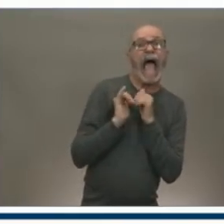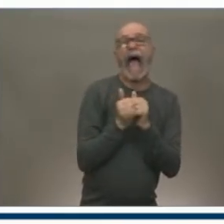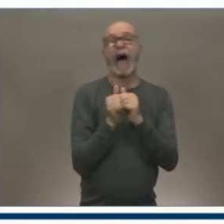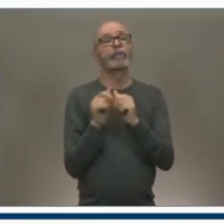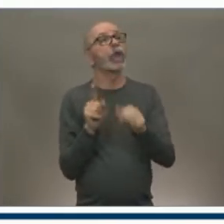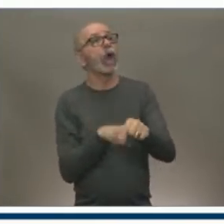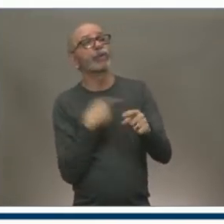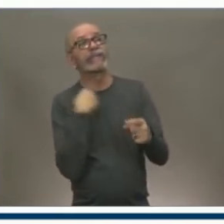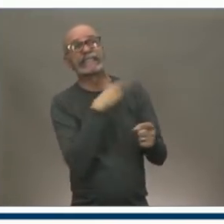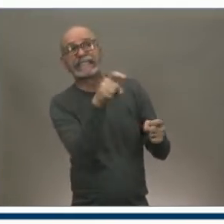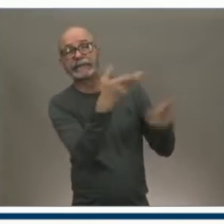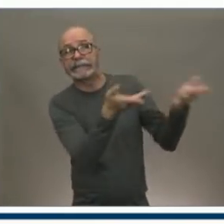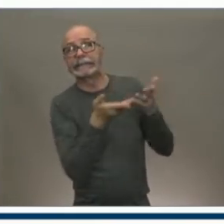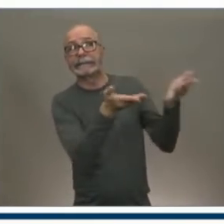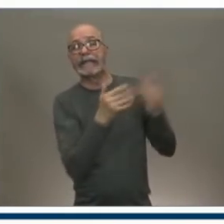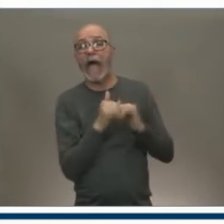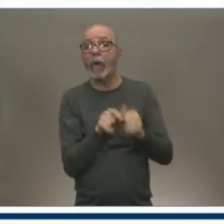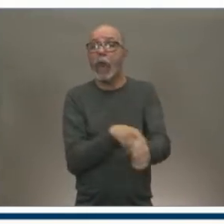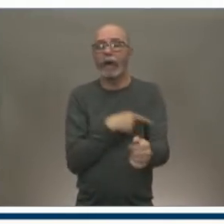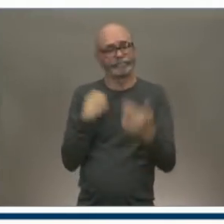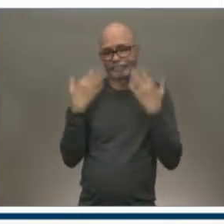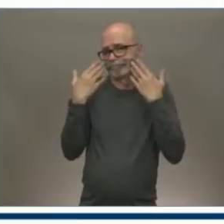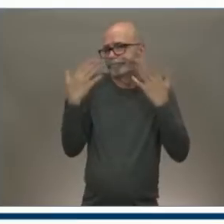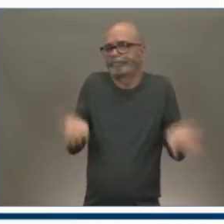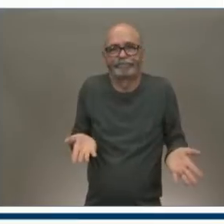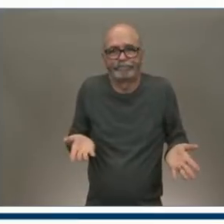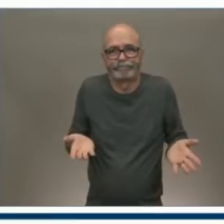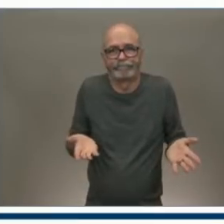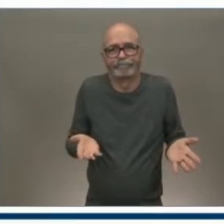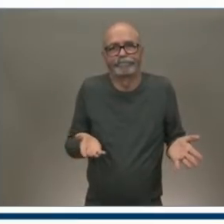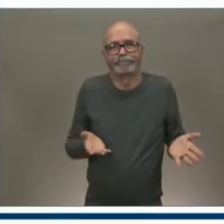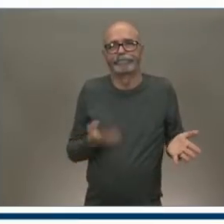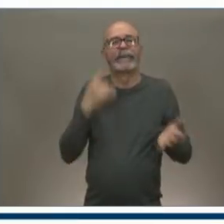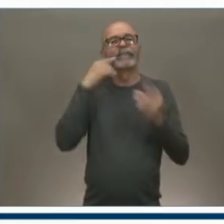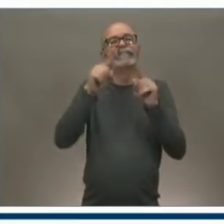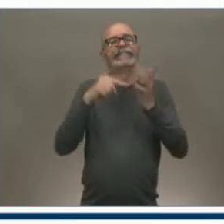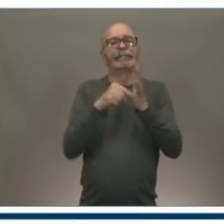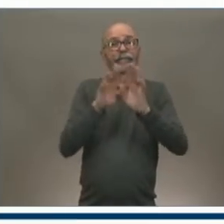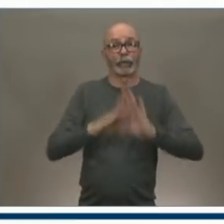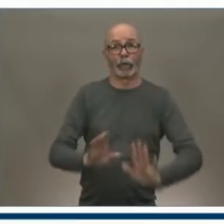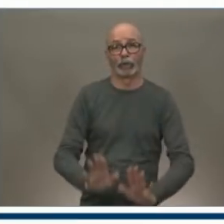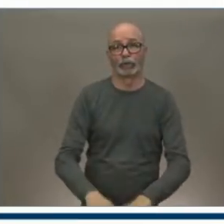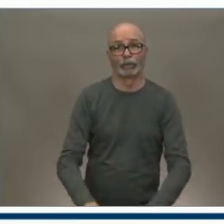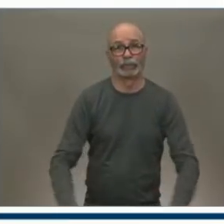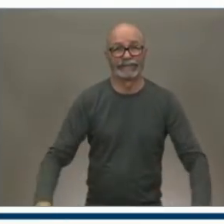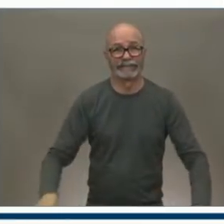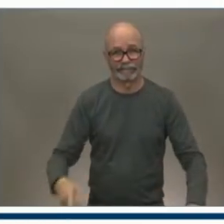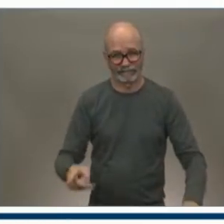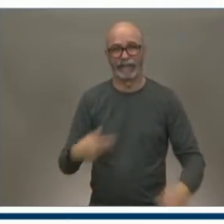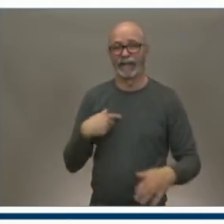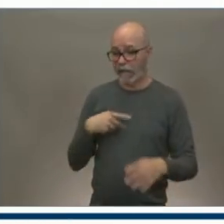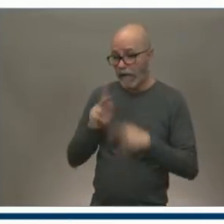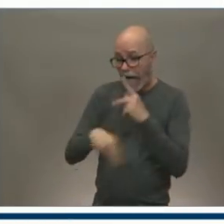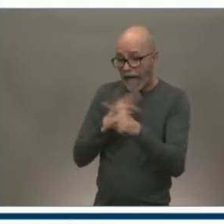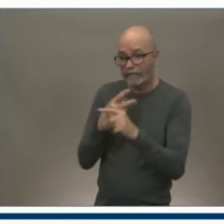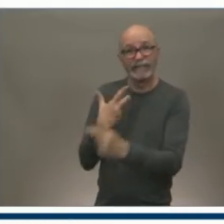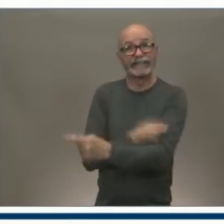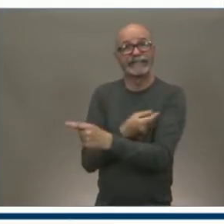discussion involves our childhood vaccines, MMR vaccine, pertussis vaccine, that relying